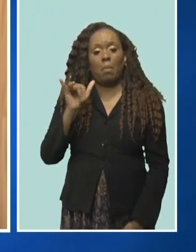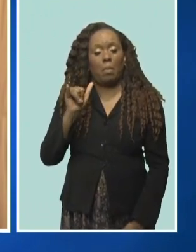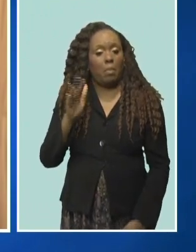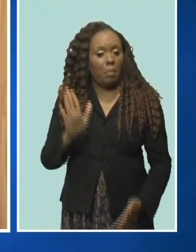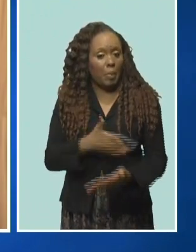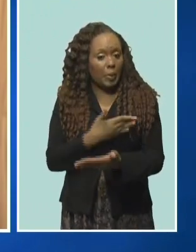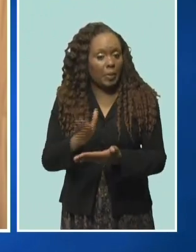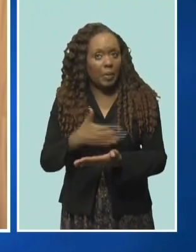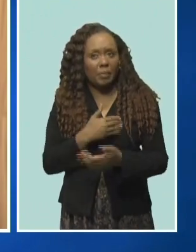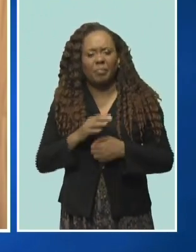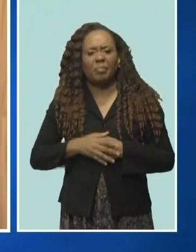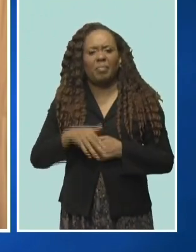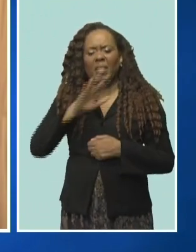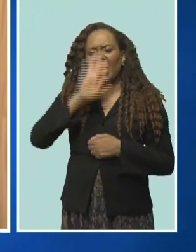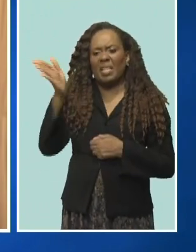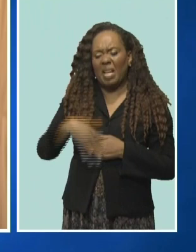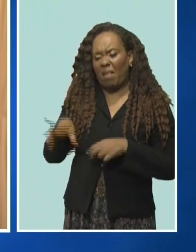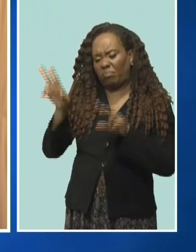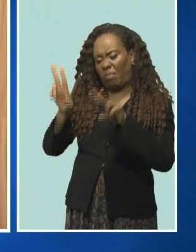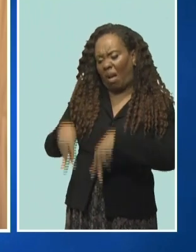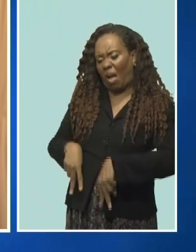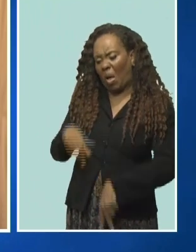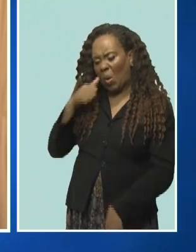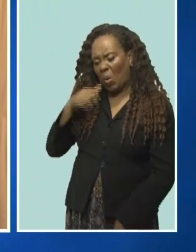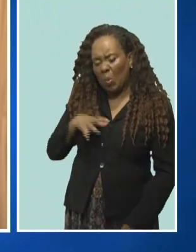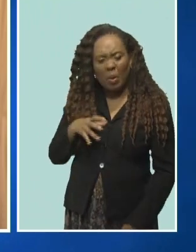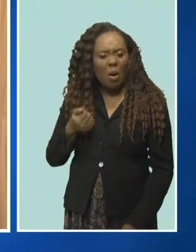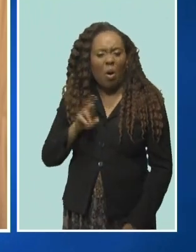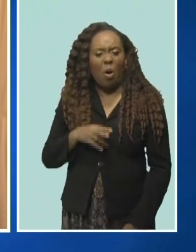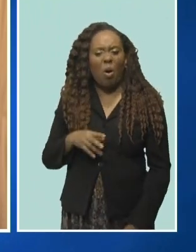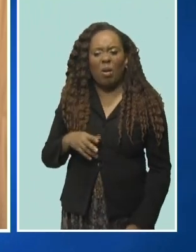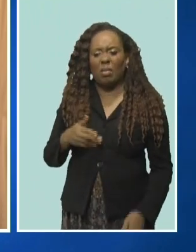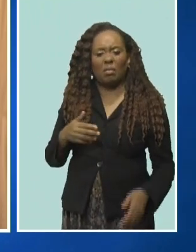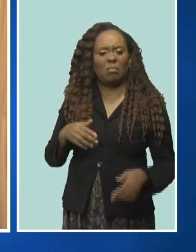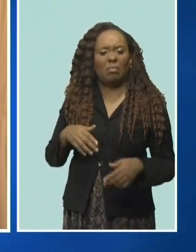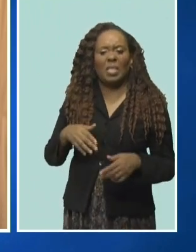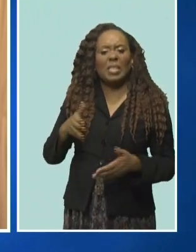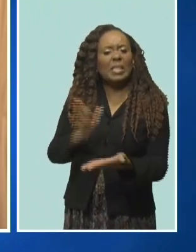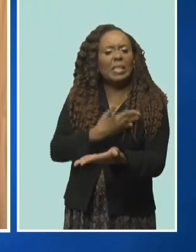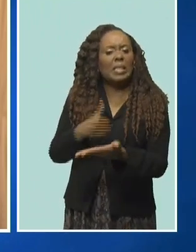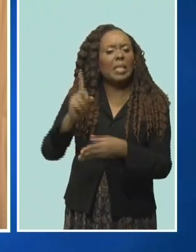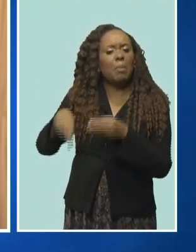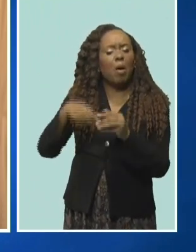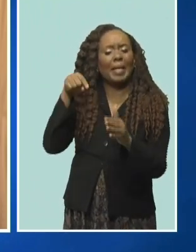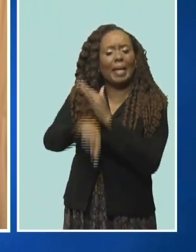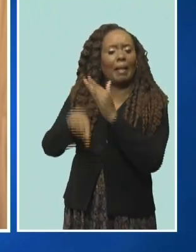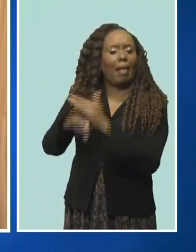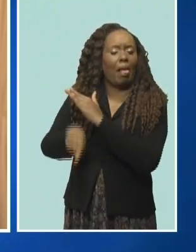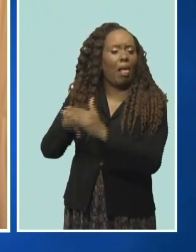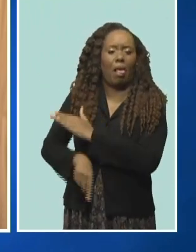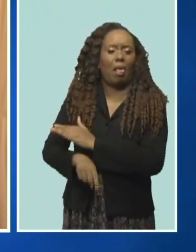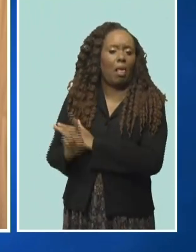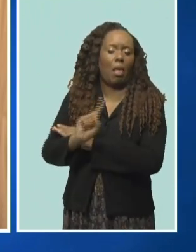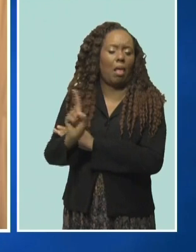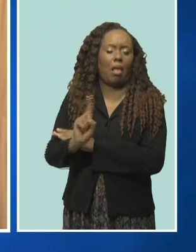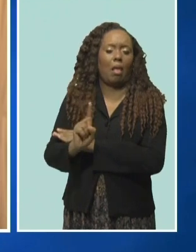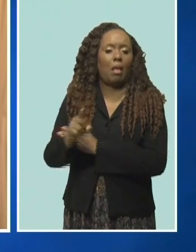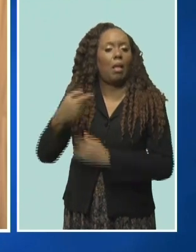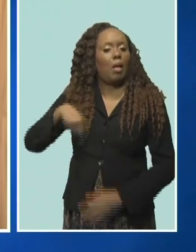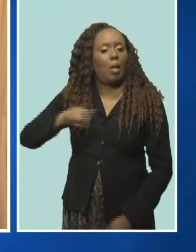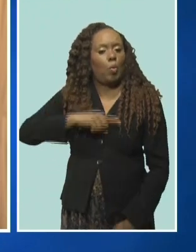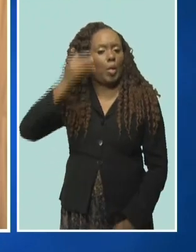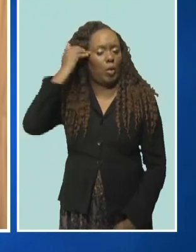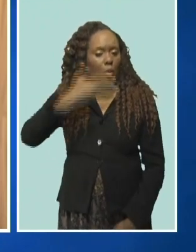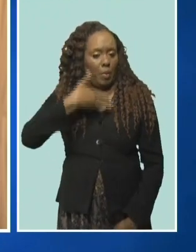talked about doing something to somebody to kill them off. We know better. I am up